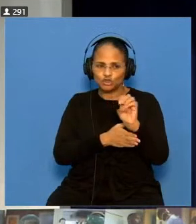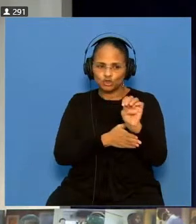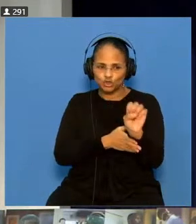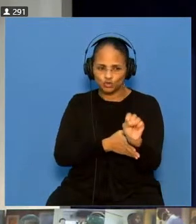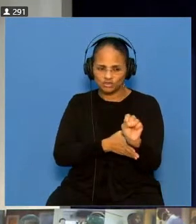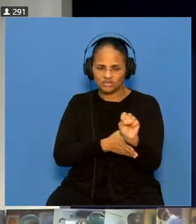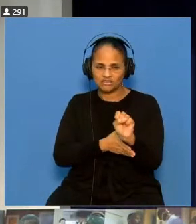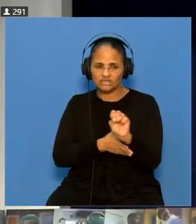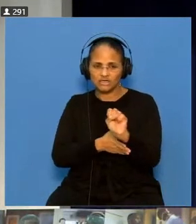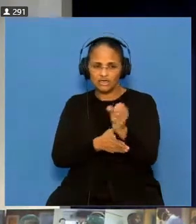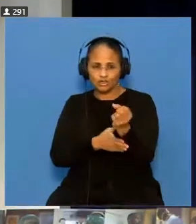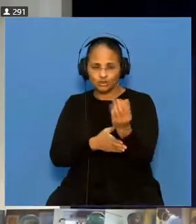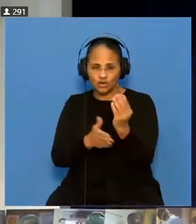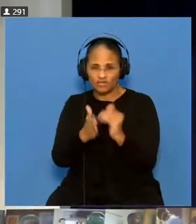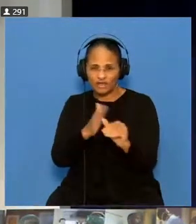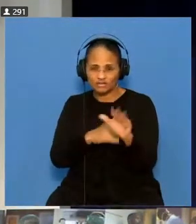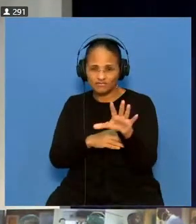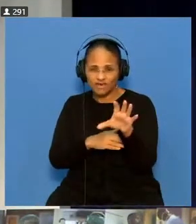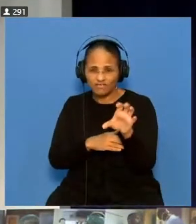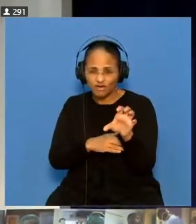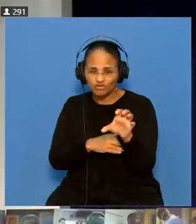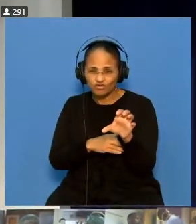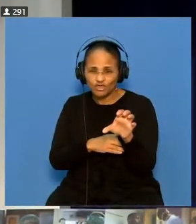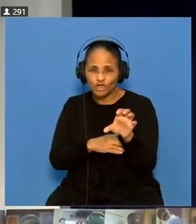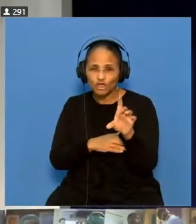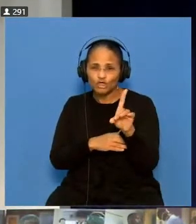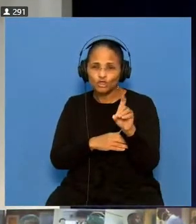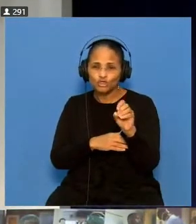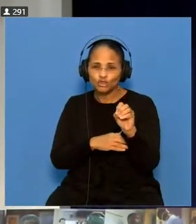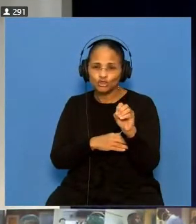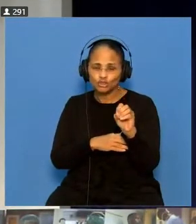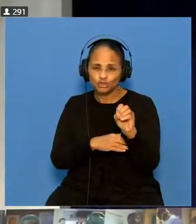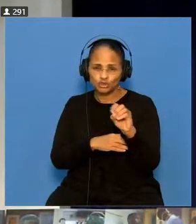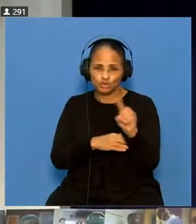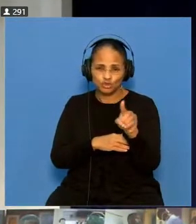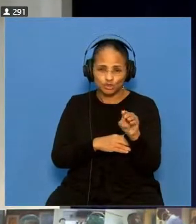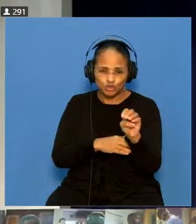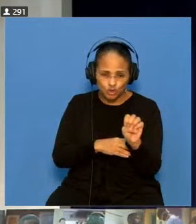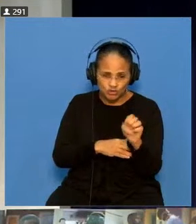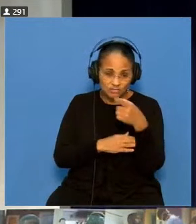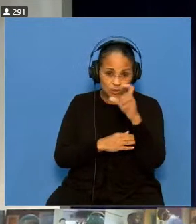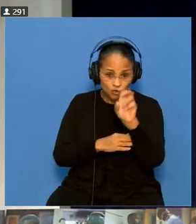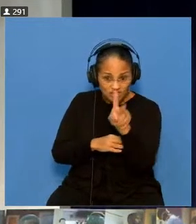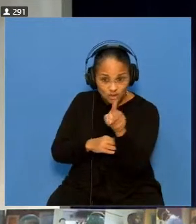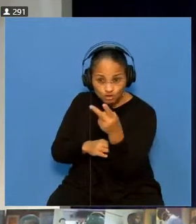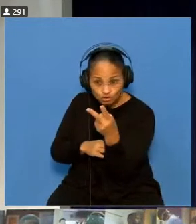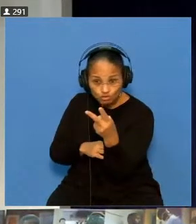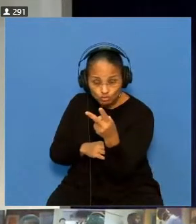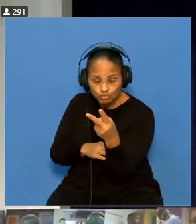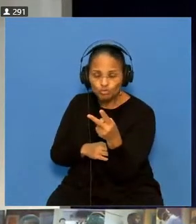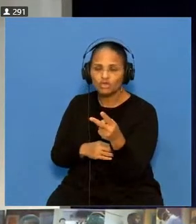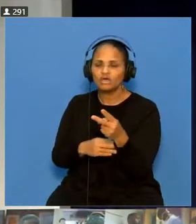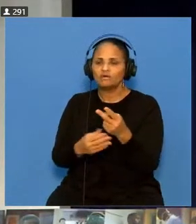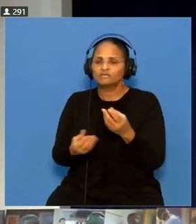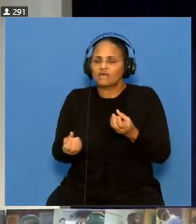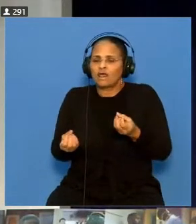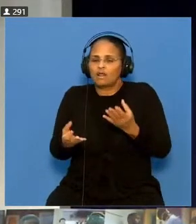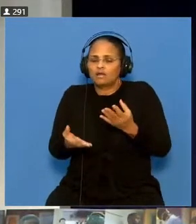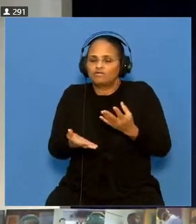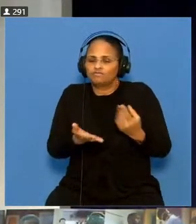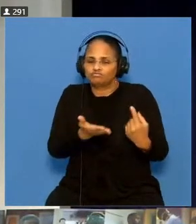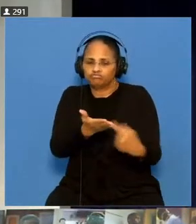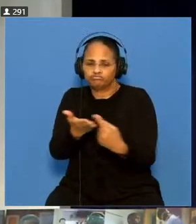that's 12,500? Because it's 2 doses. There was a lot of talk last week about